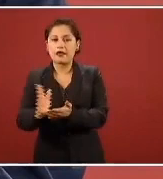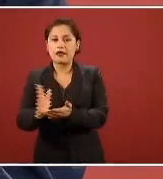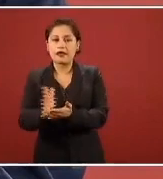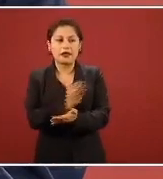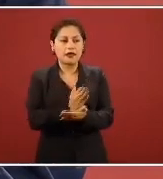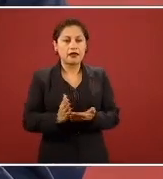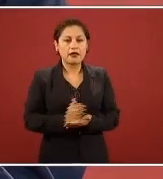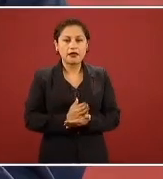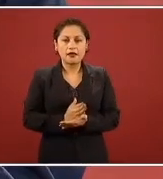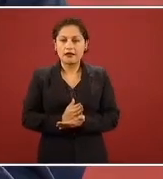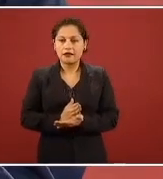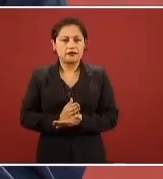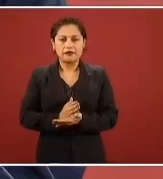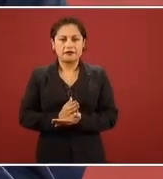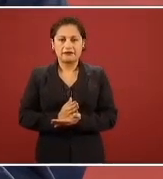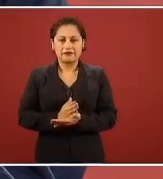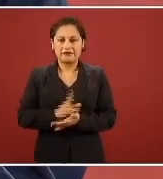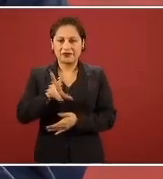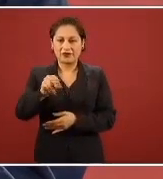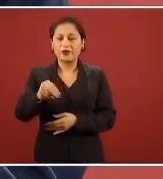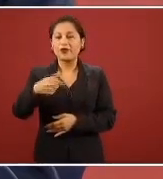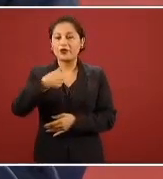transformer.